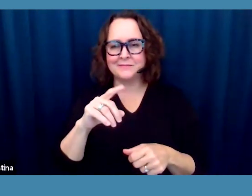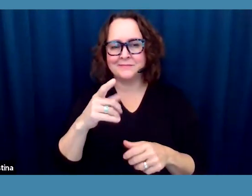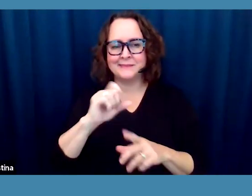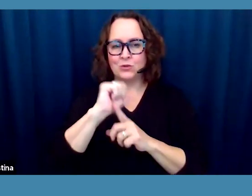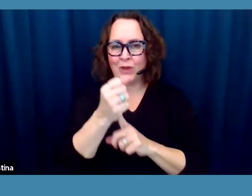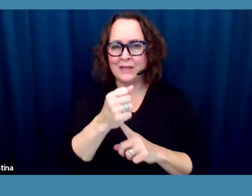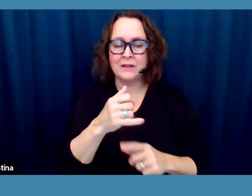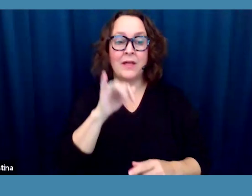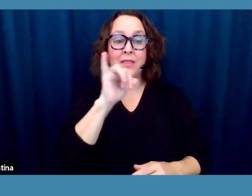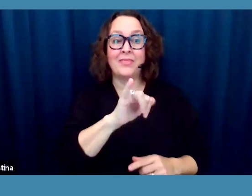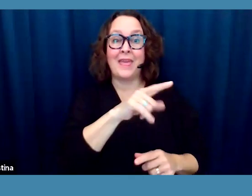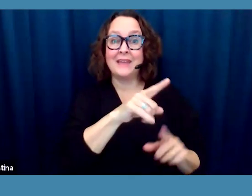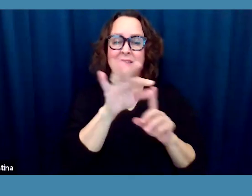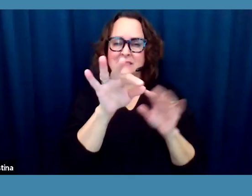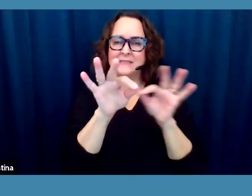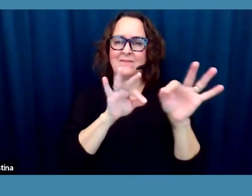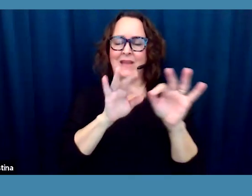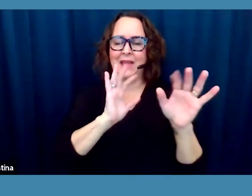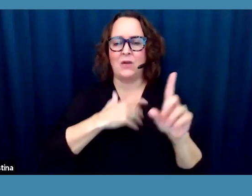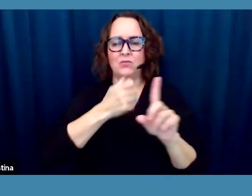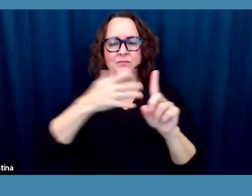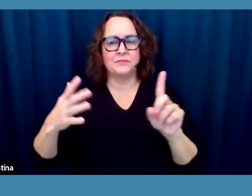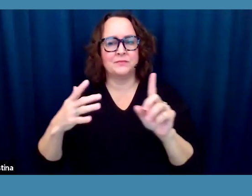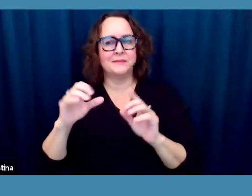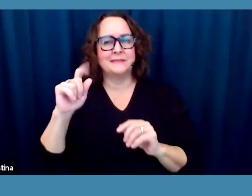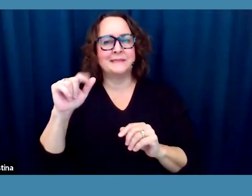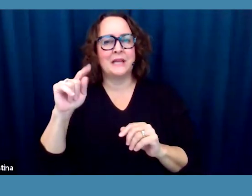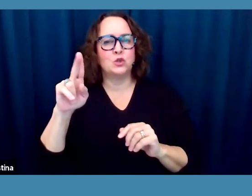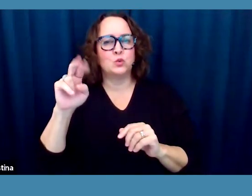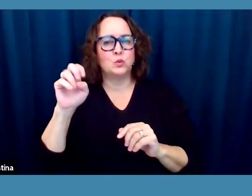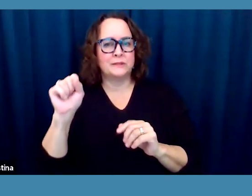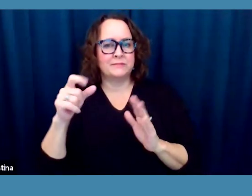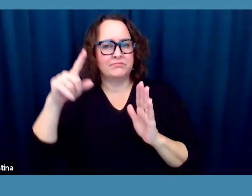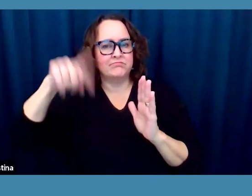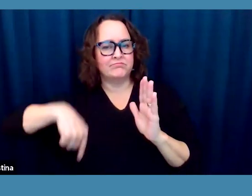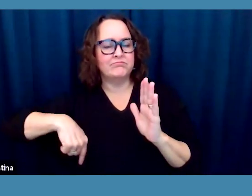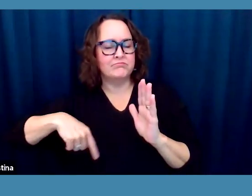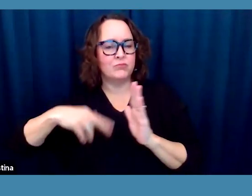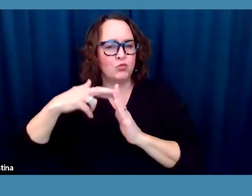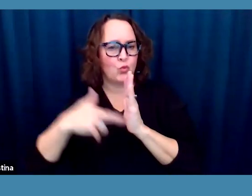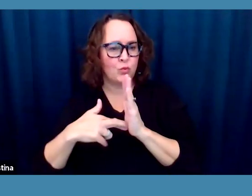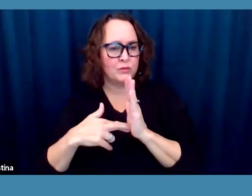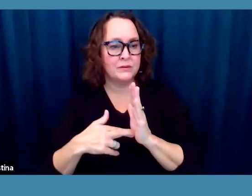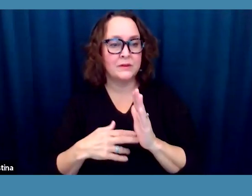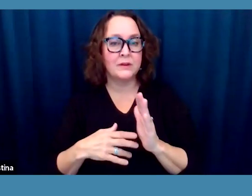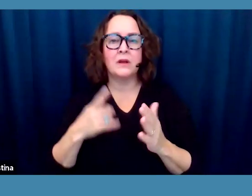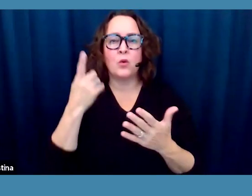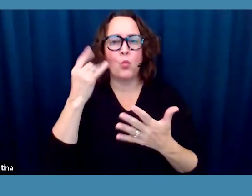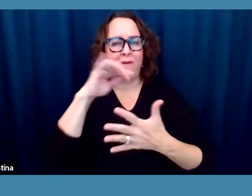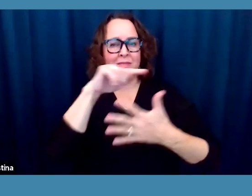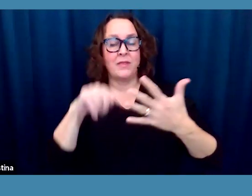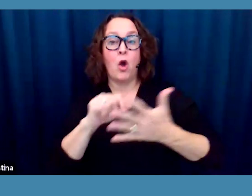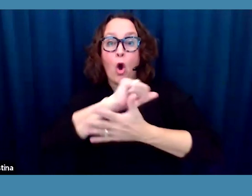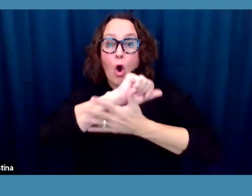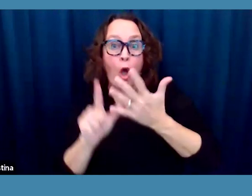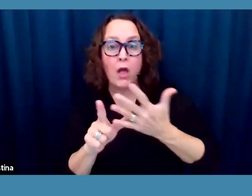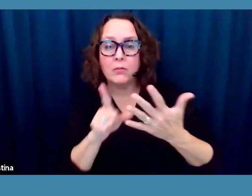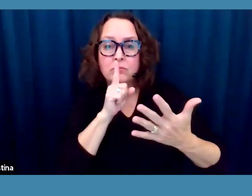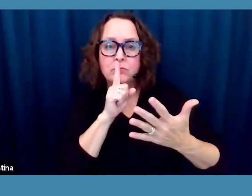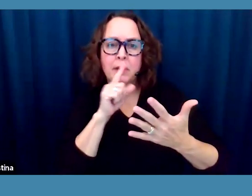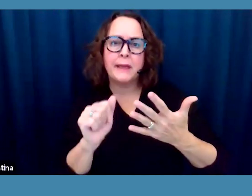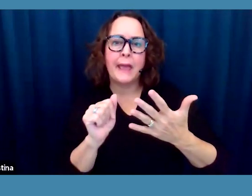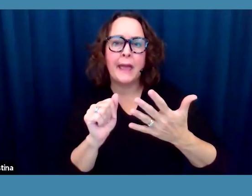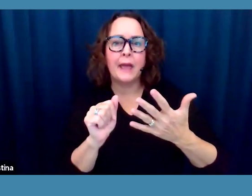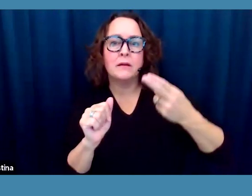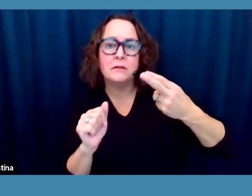our statutes. And what they're looking for as far as a significant change is one of the following. It does not have to be all, it can be a